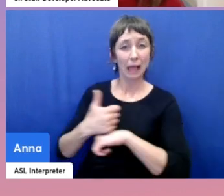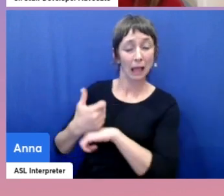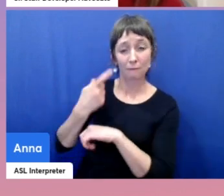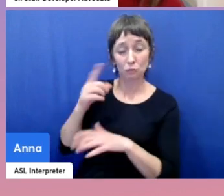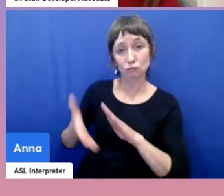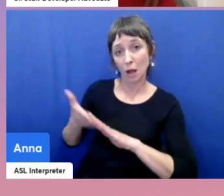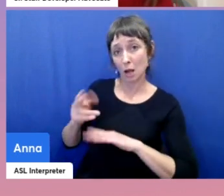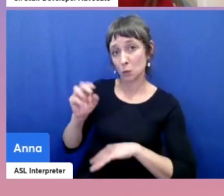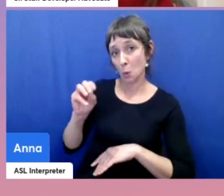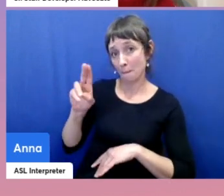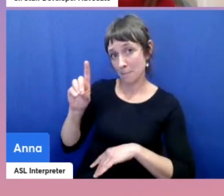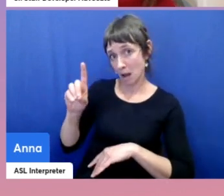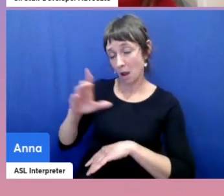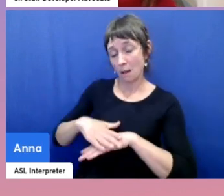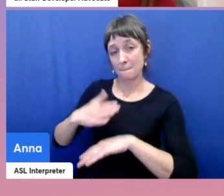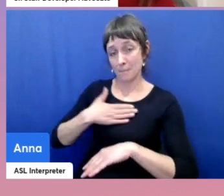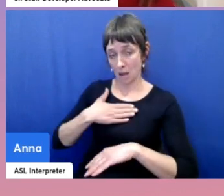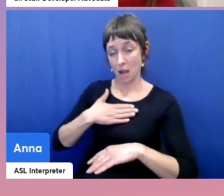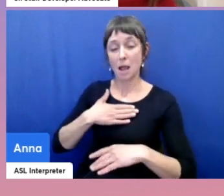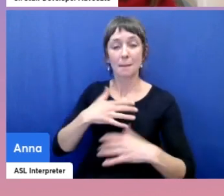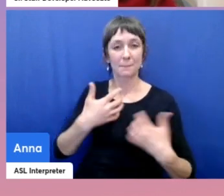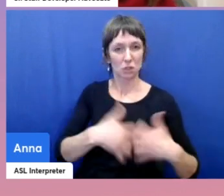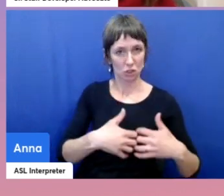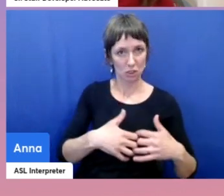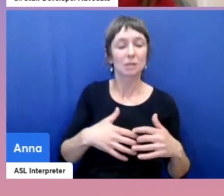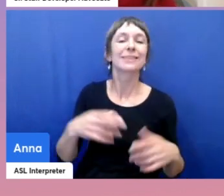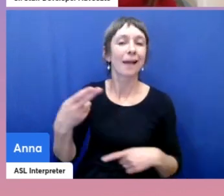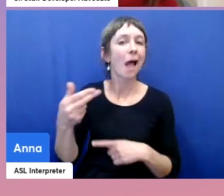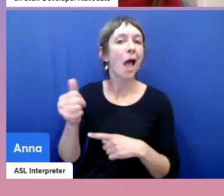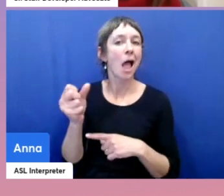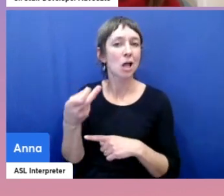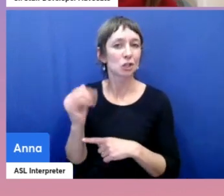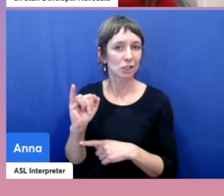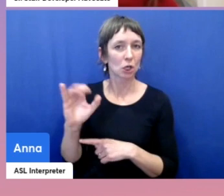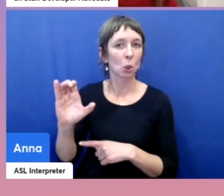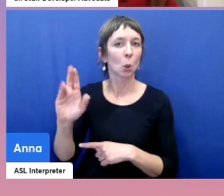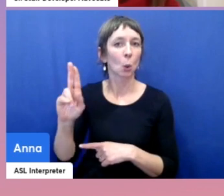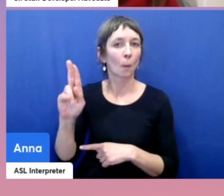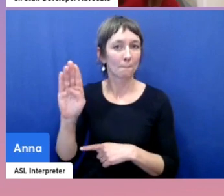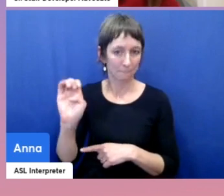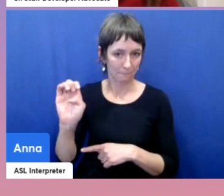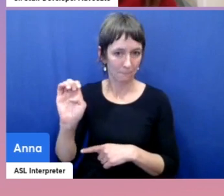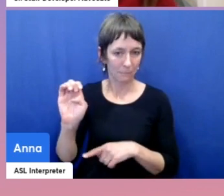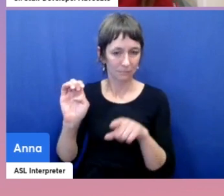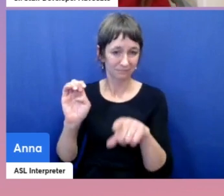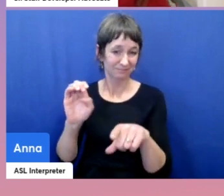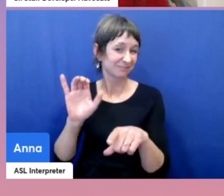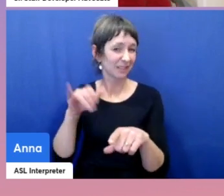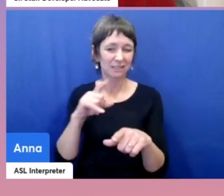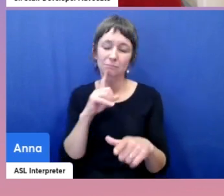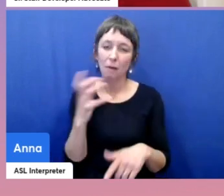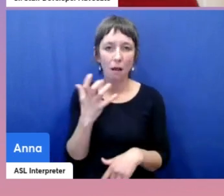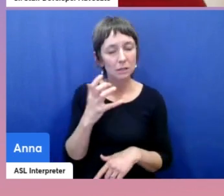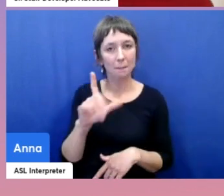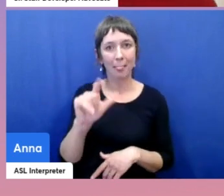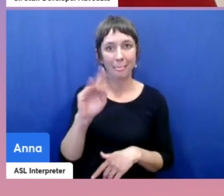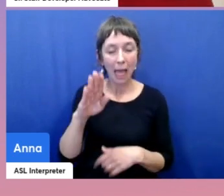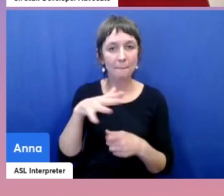local machine is HashiQube. Now, HashiQube is basically this lovely HashiLab environment that lets you